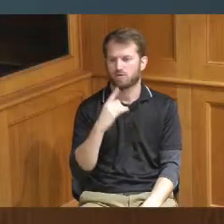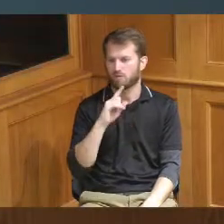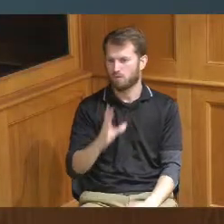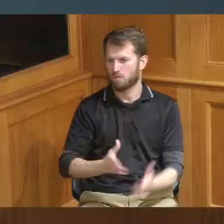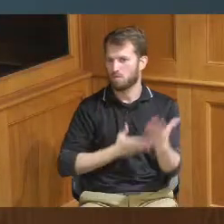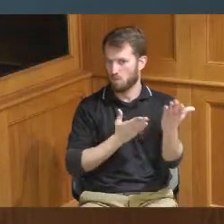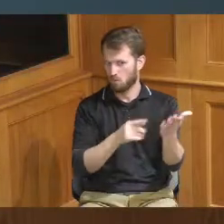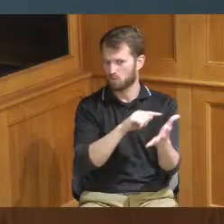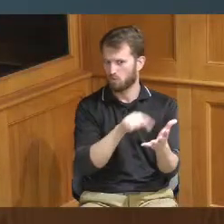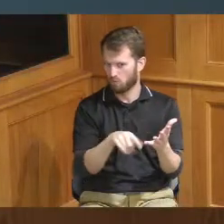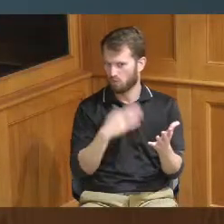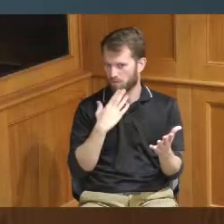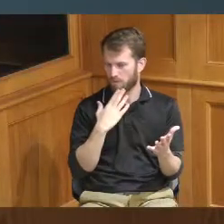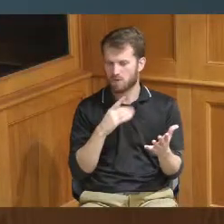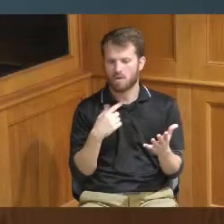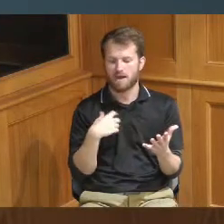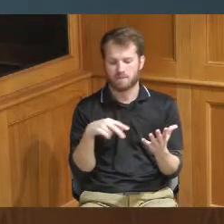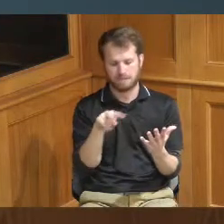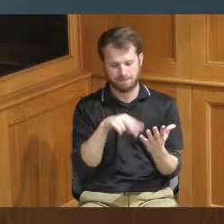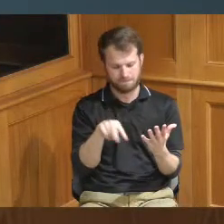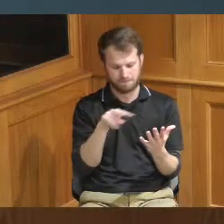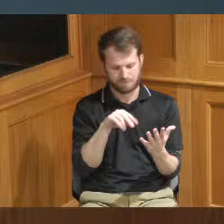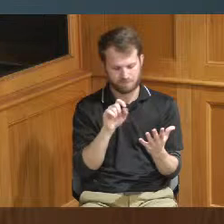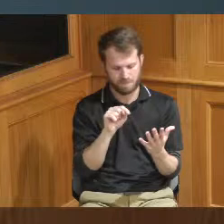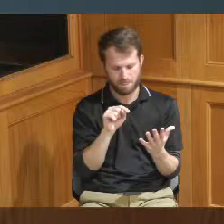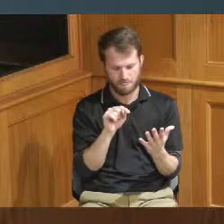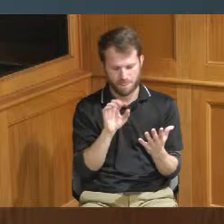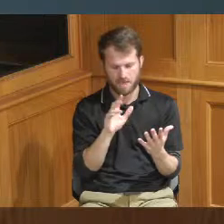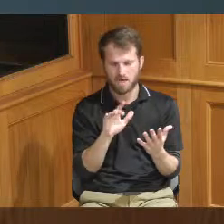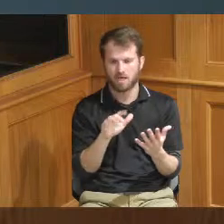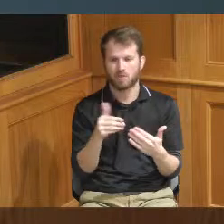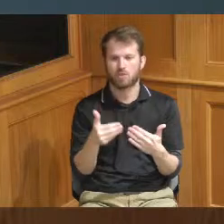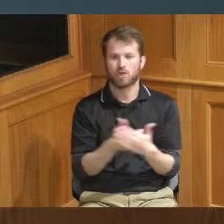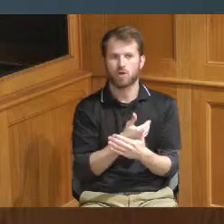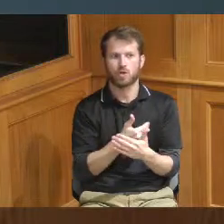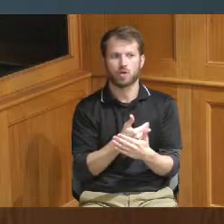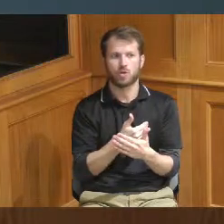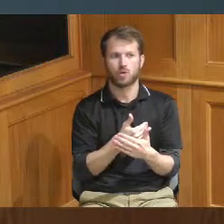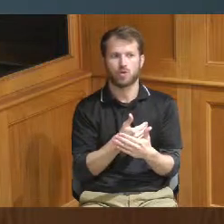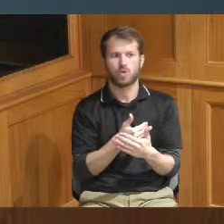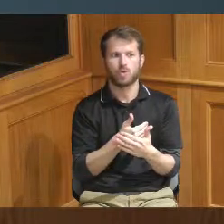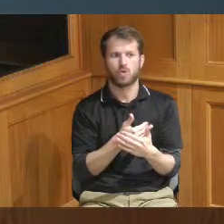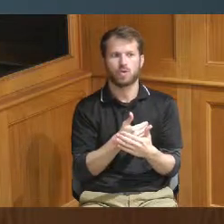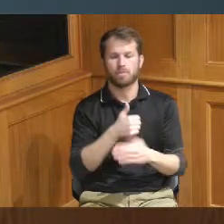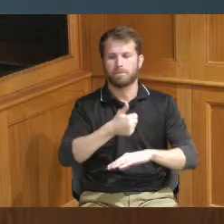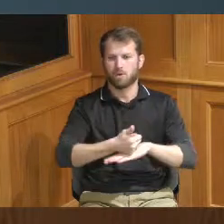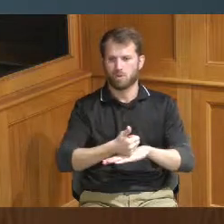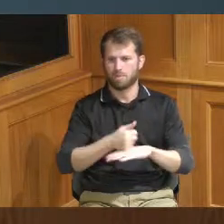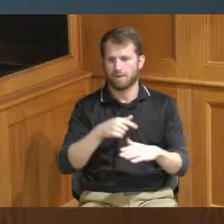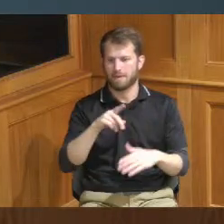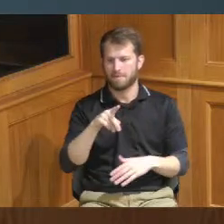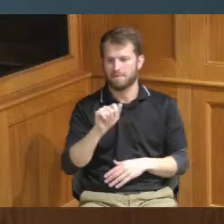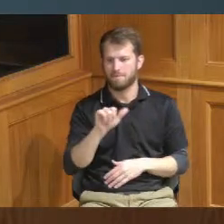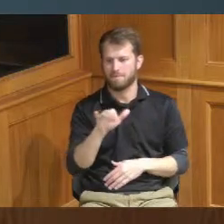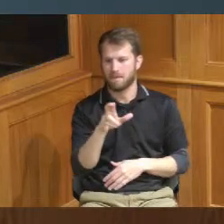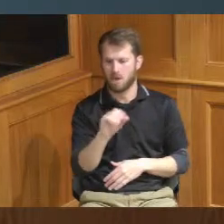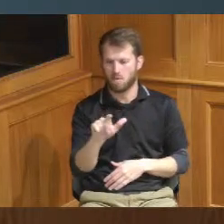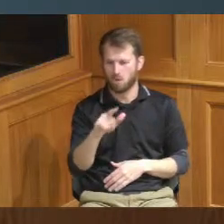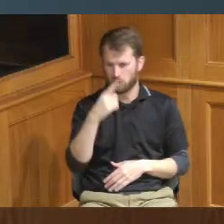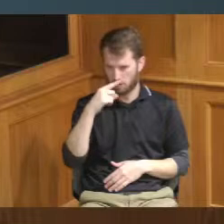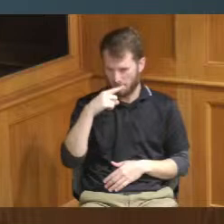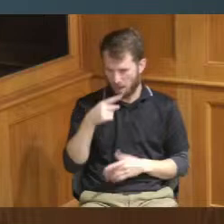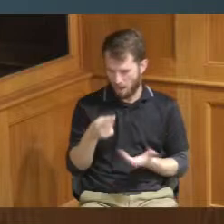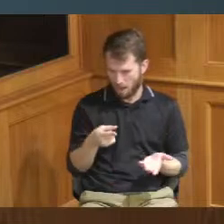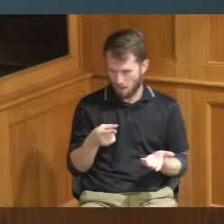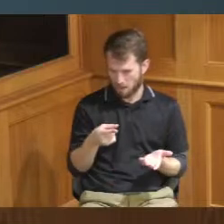proposal. And I was looking at the new permanent payroll. Can you go over that a little bit, because that's very important at a